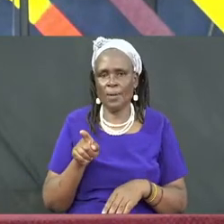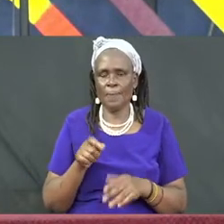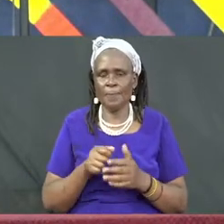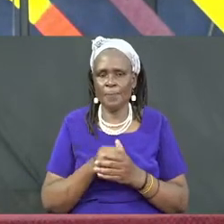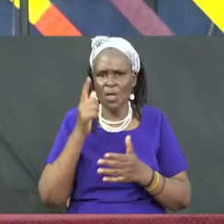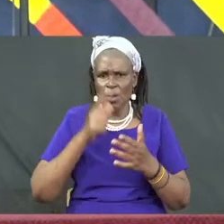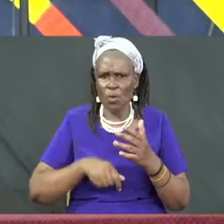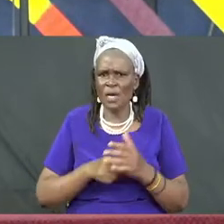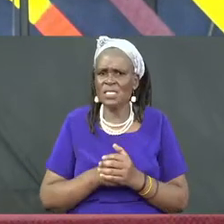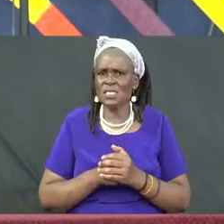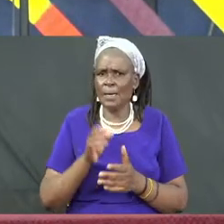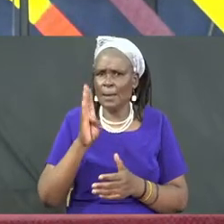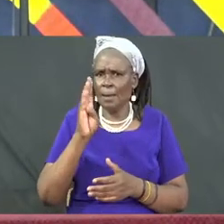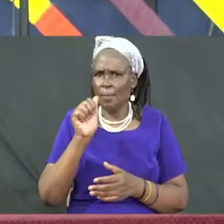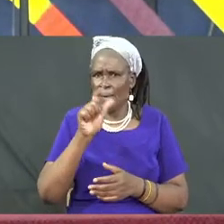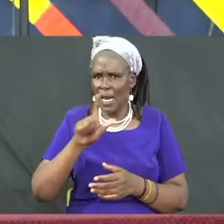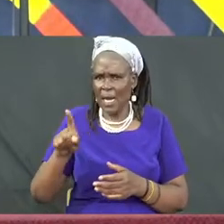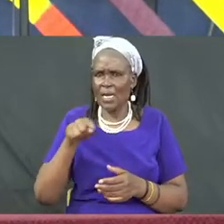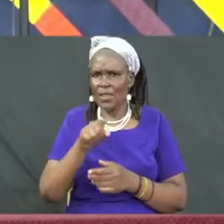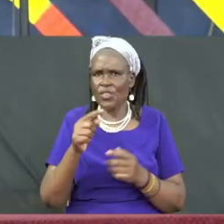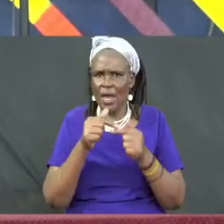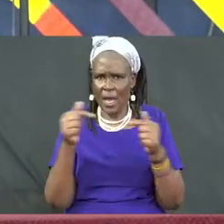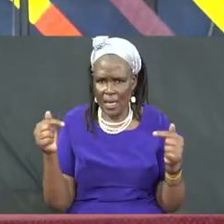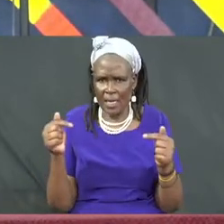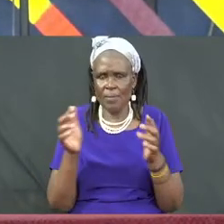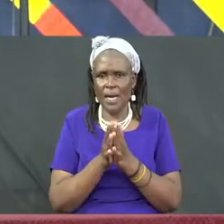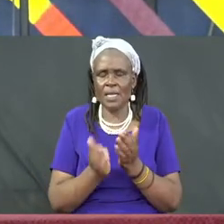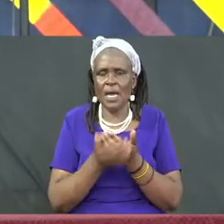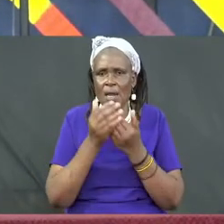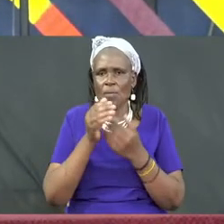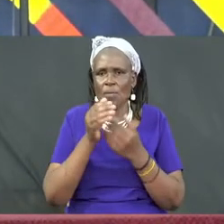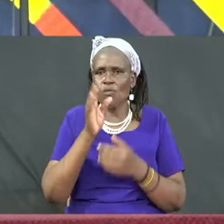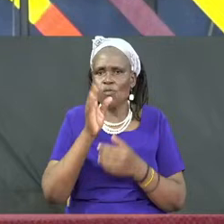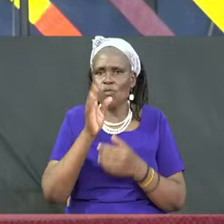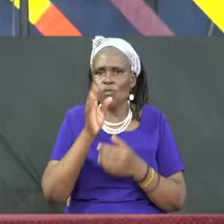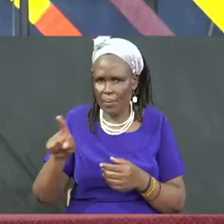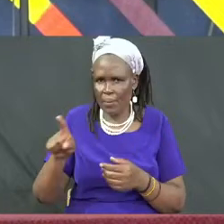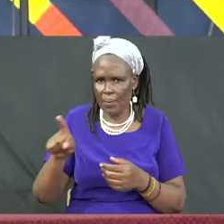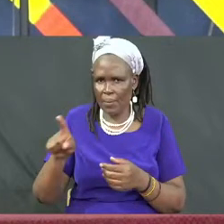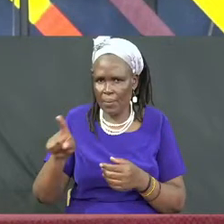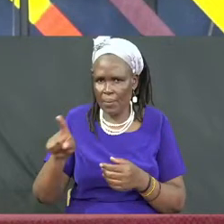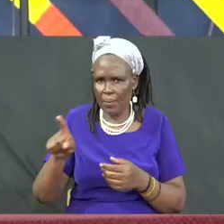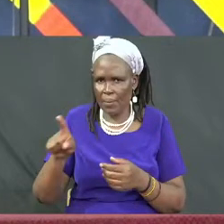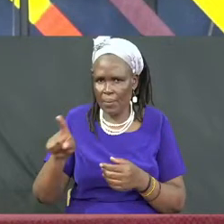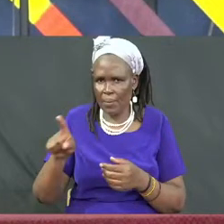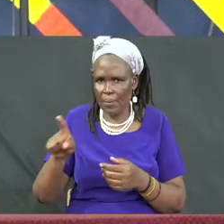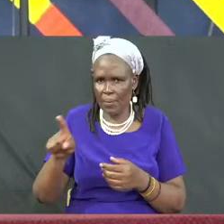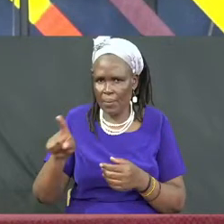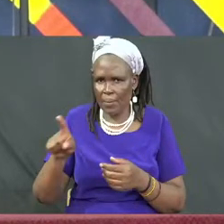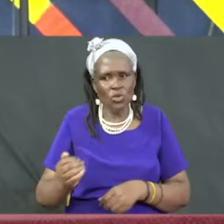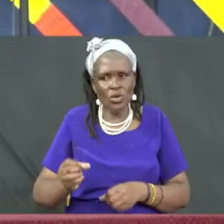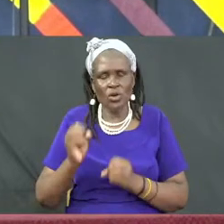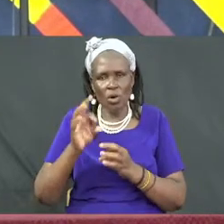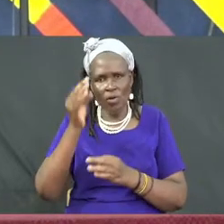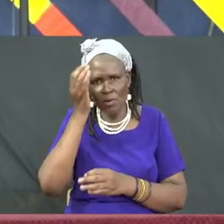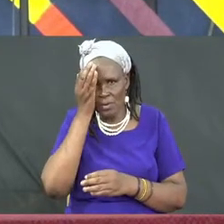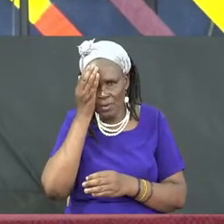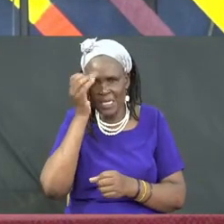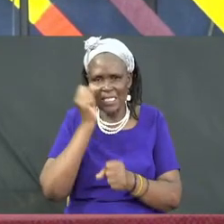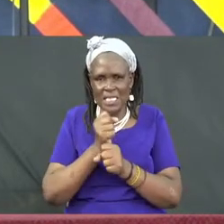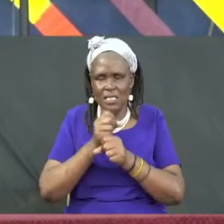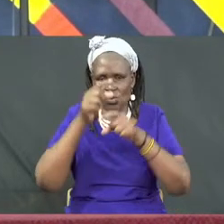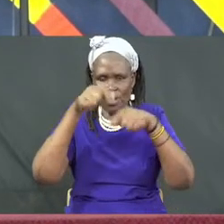What Balak, their enemy, with the help of Balaam, could not do, the children of Israel did to